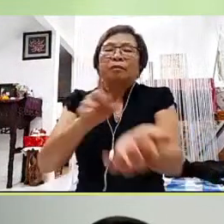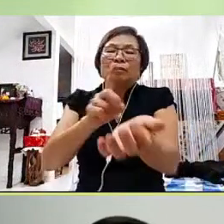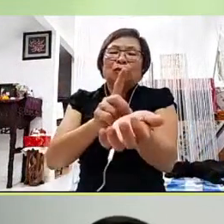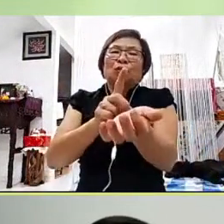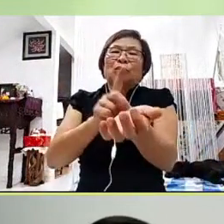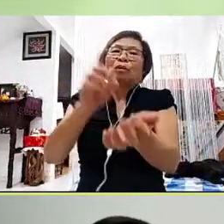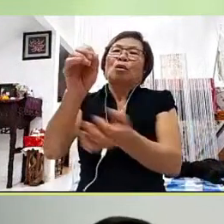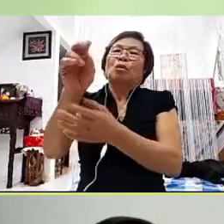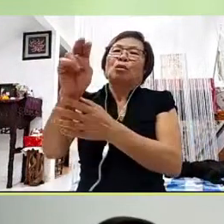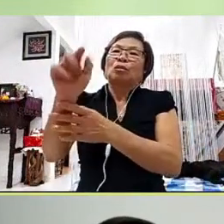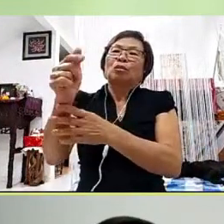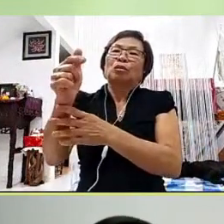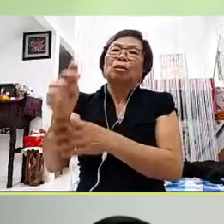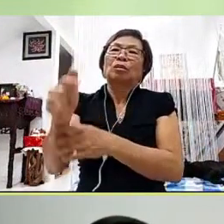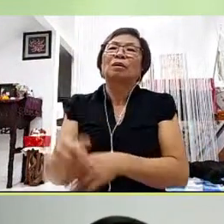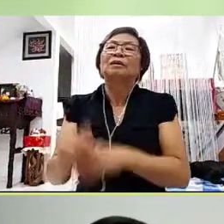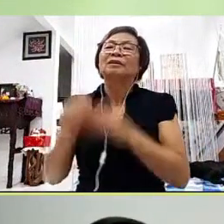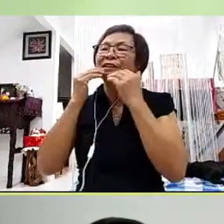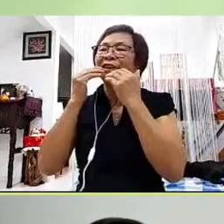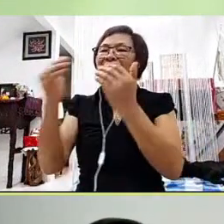Thank you, Sister Mian,